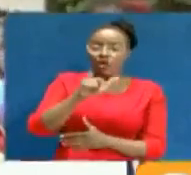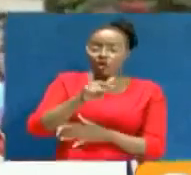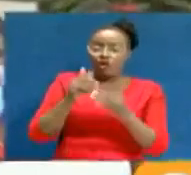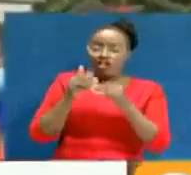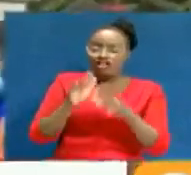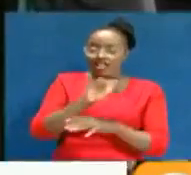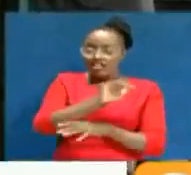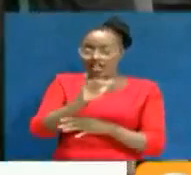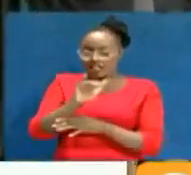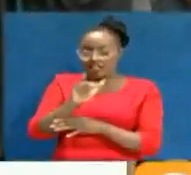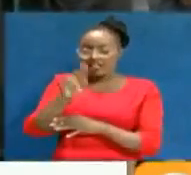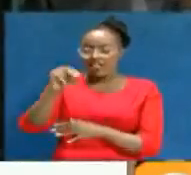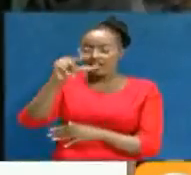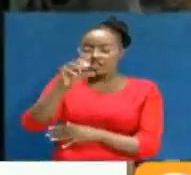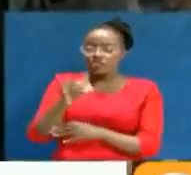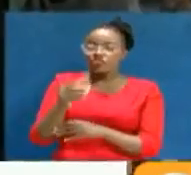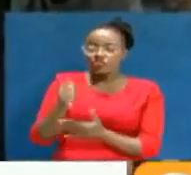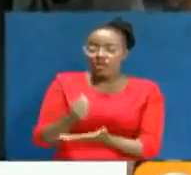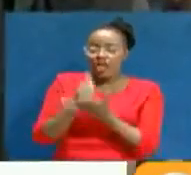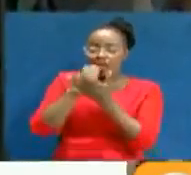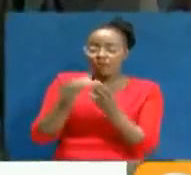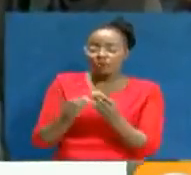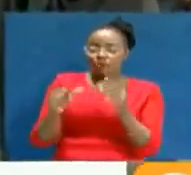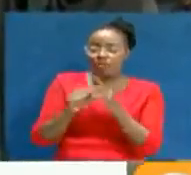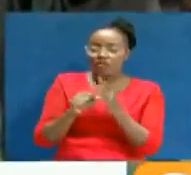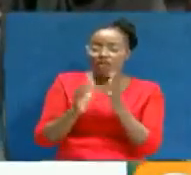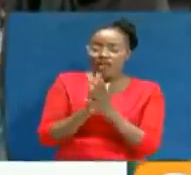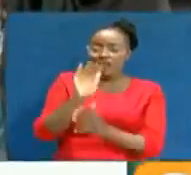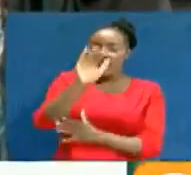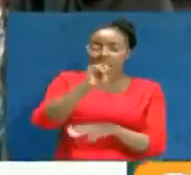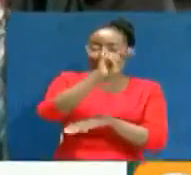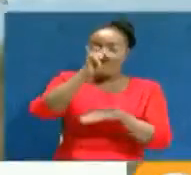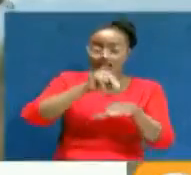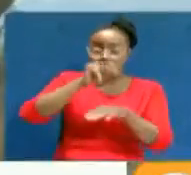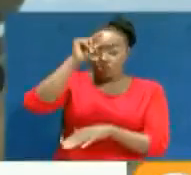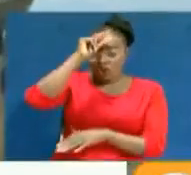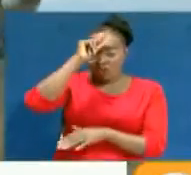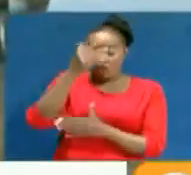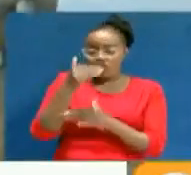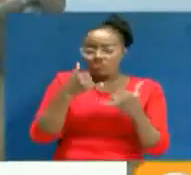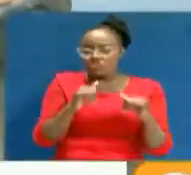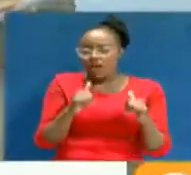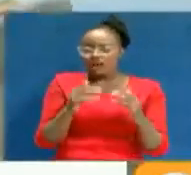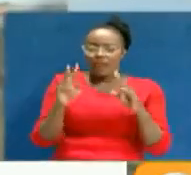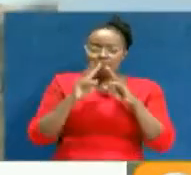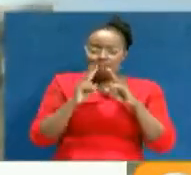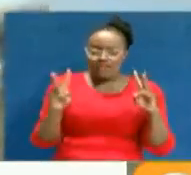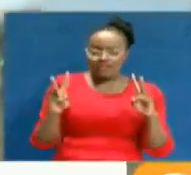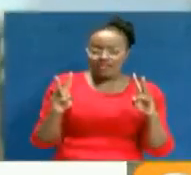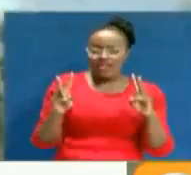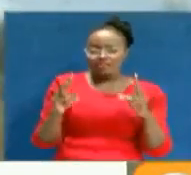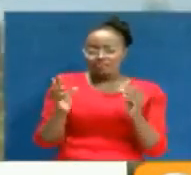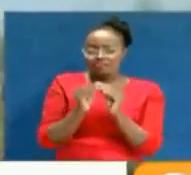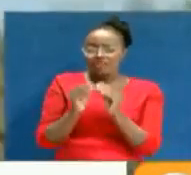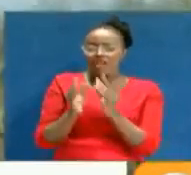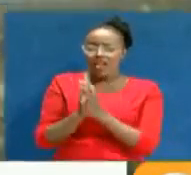non-governmental agencies to help address the humanitarian crisis and asking the national government to fast-track peace initiatives in Mukutani